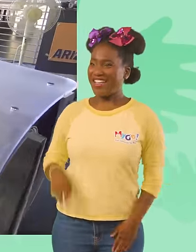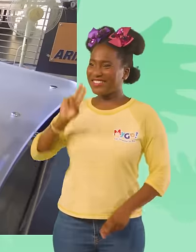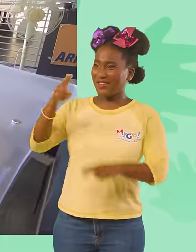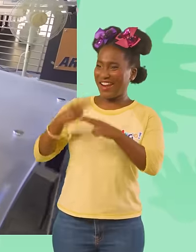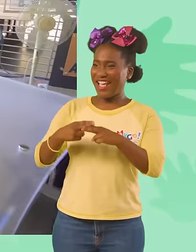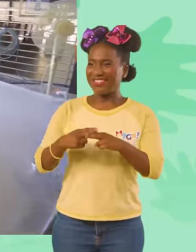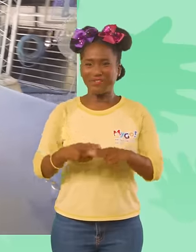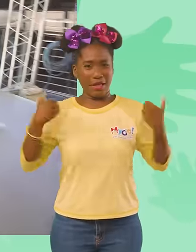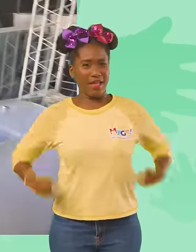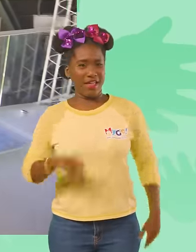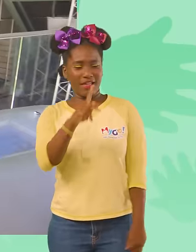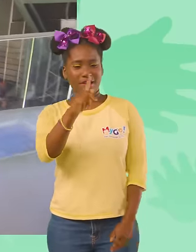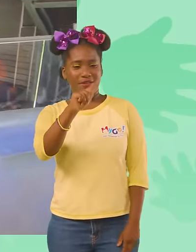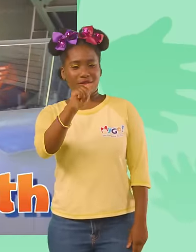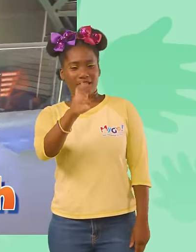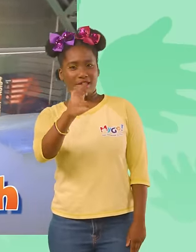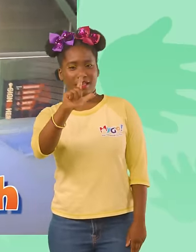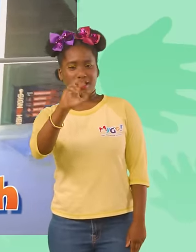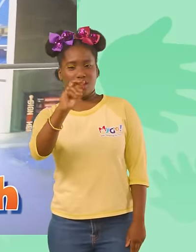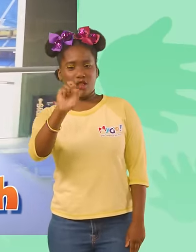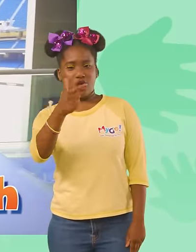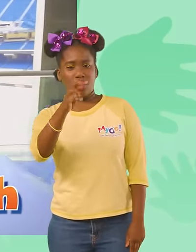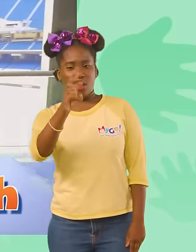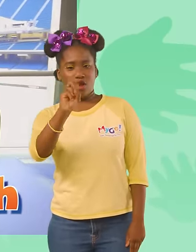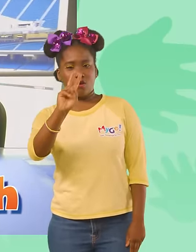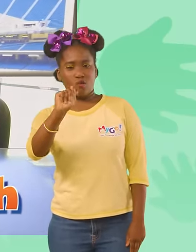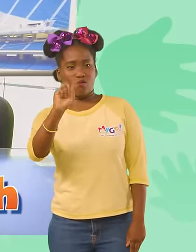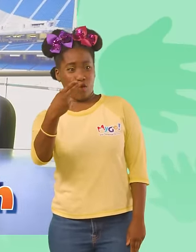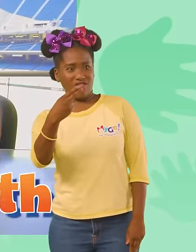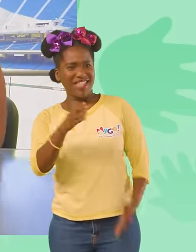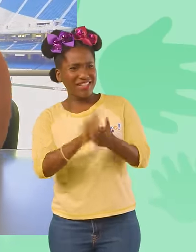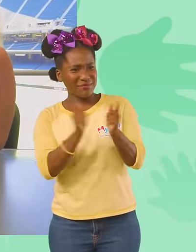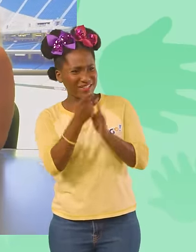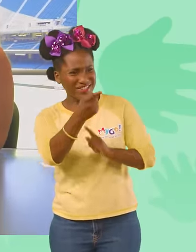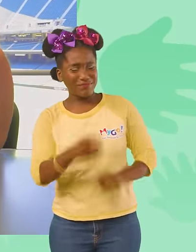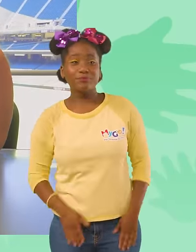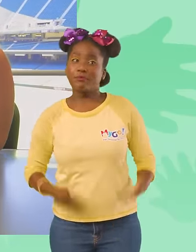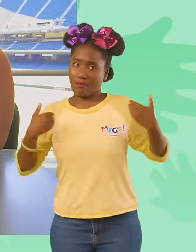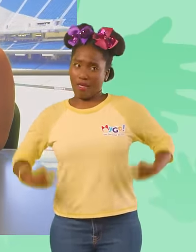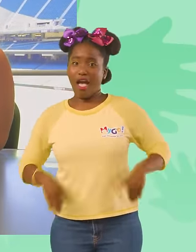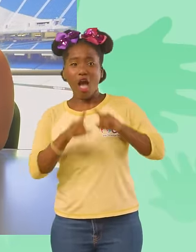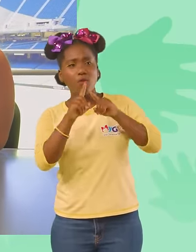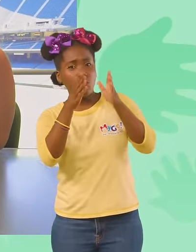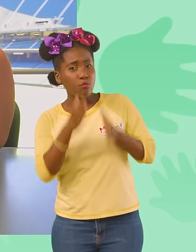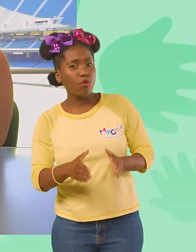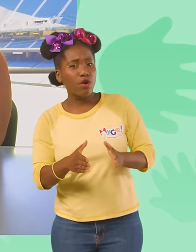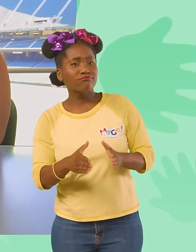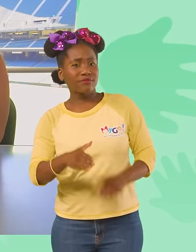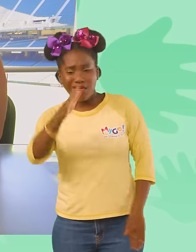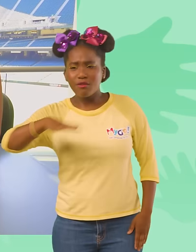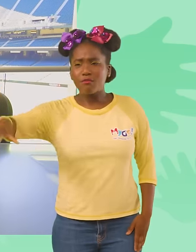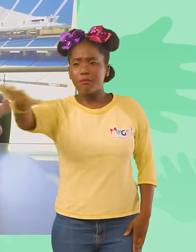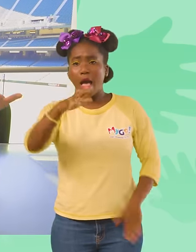Whoa! Hey! Hi, what's there. Your name? My name's Kate Longworth. Ooh, nice to meet you. Nice to meet you, too. So what do? I'm a reporter. I go down and talk to the